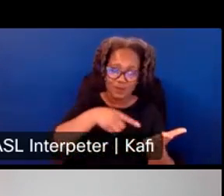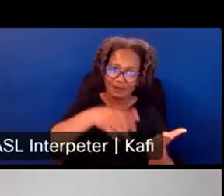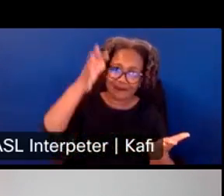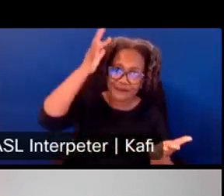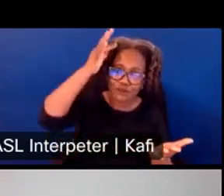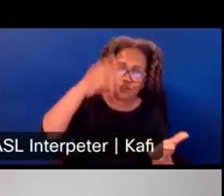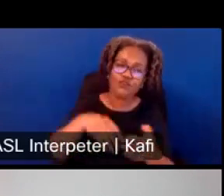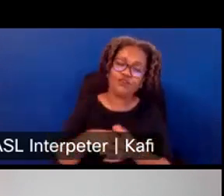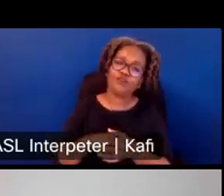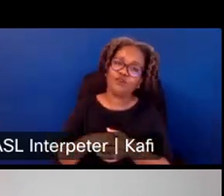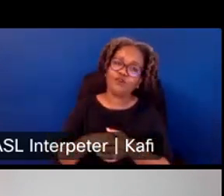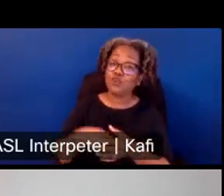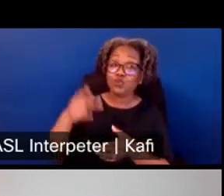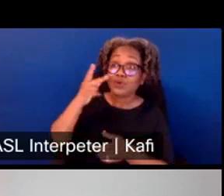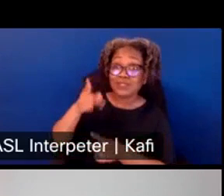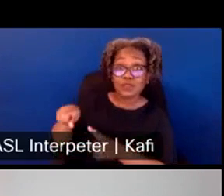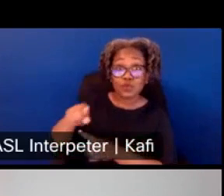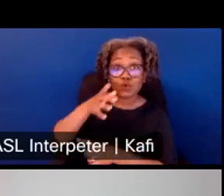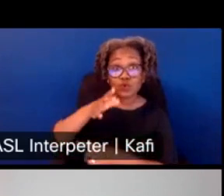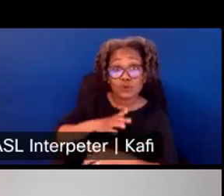attire, looking really beautiful.